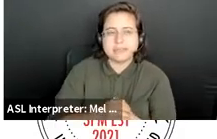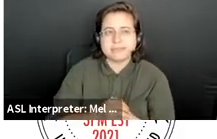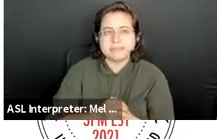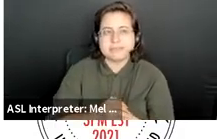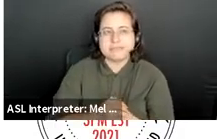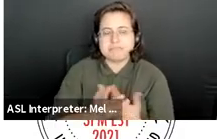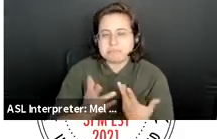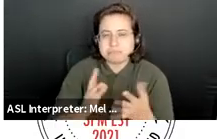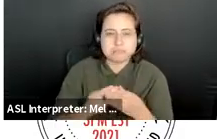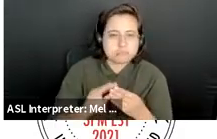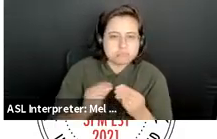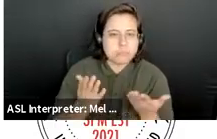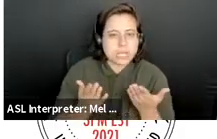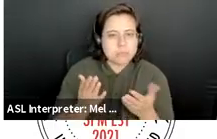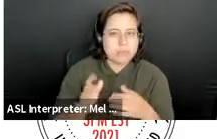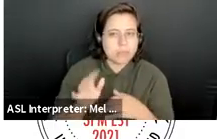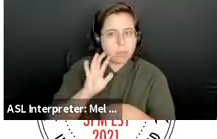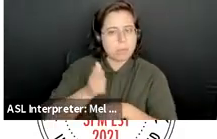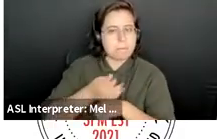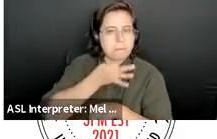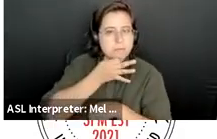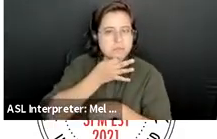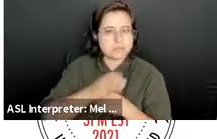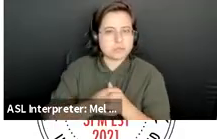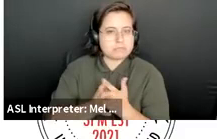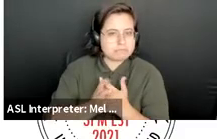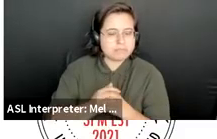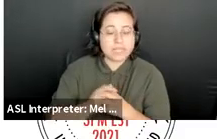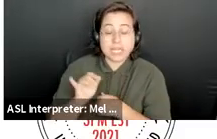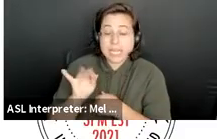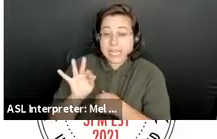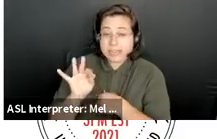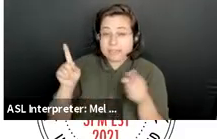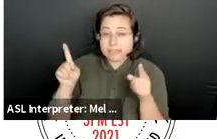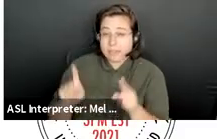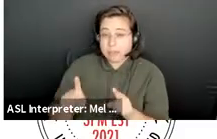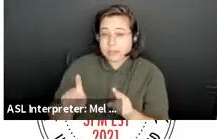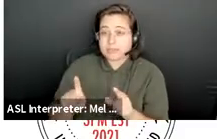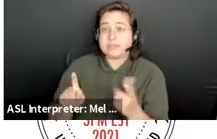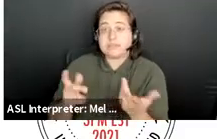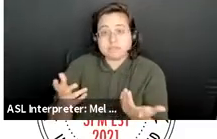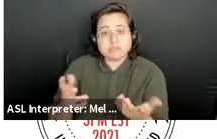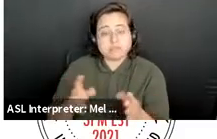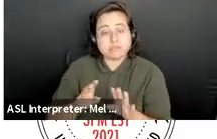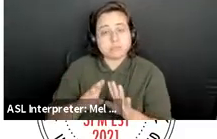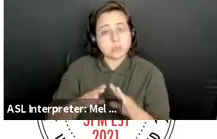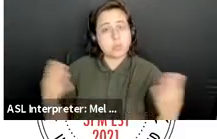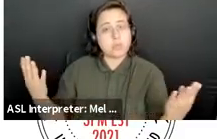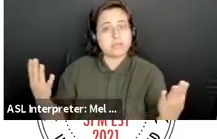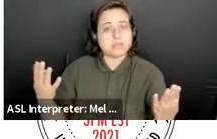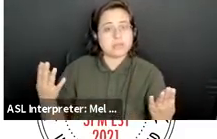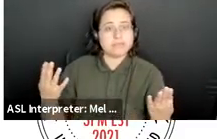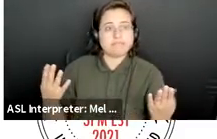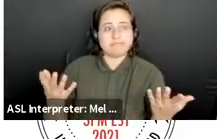There's talk that may be put in place soon. If that happens, then it kind of opens up some of